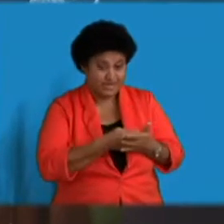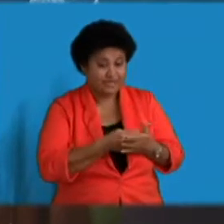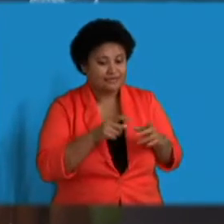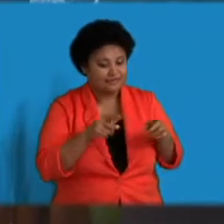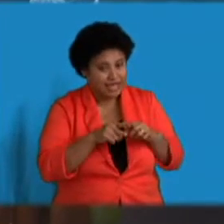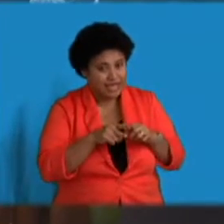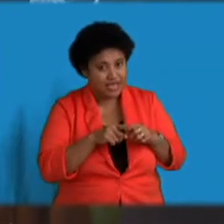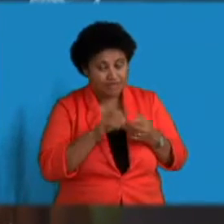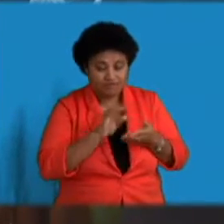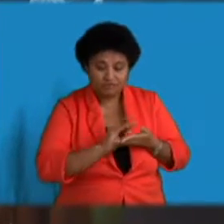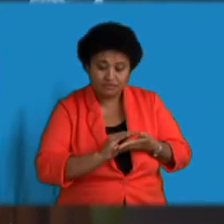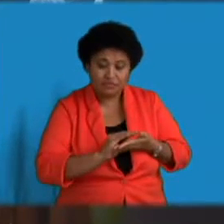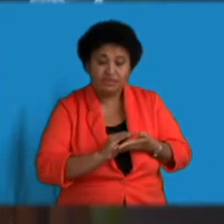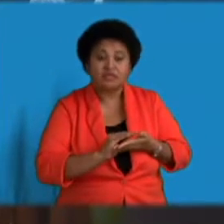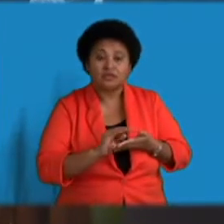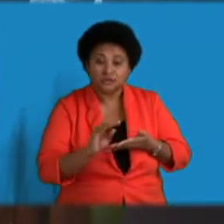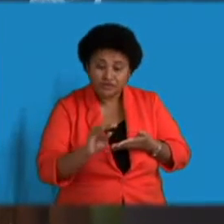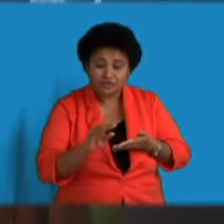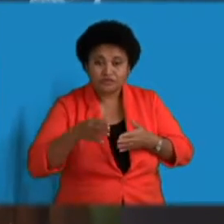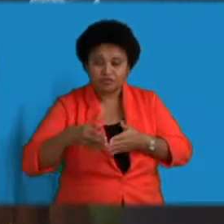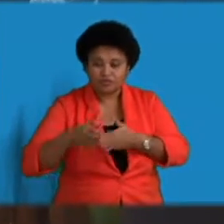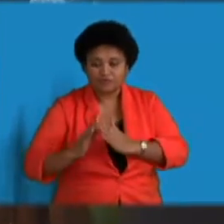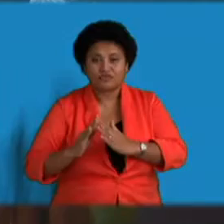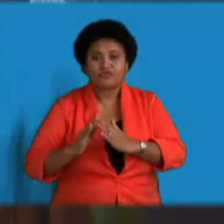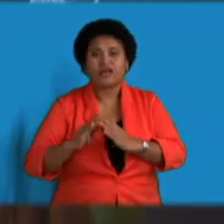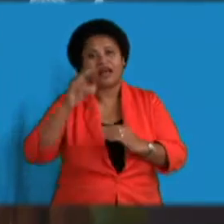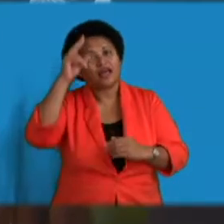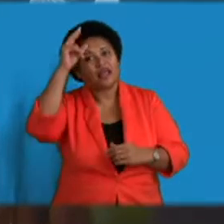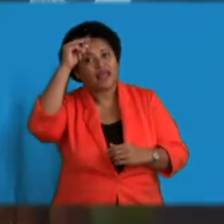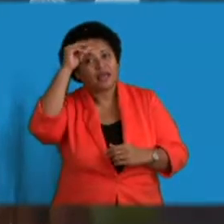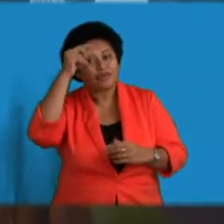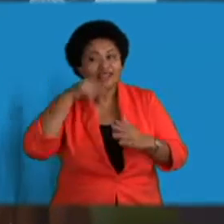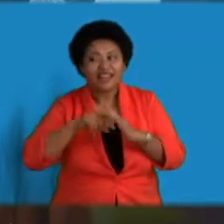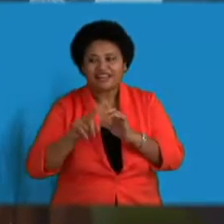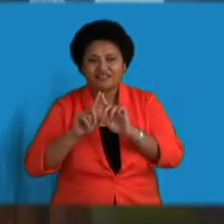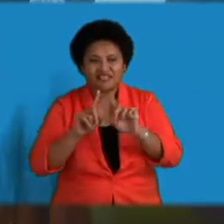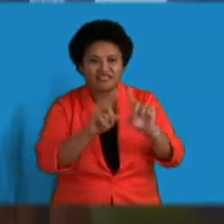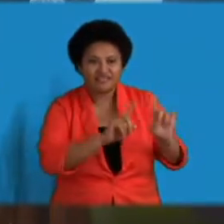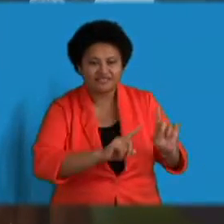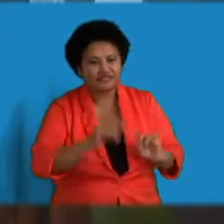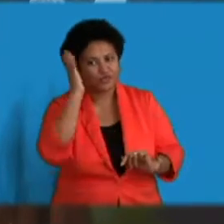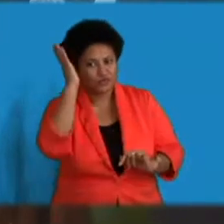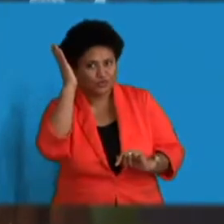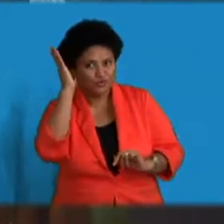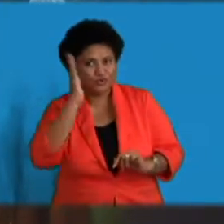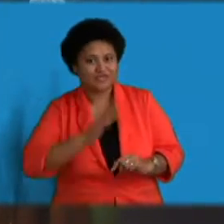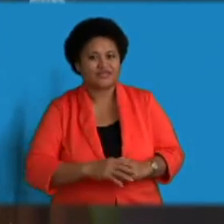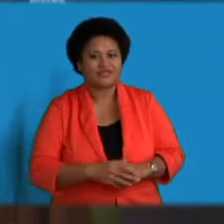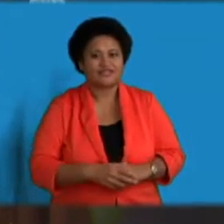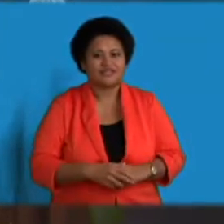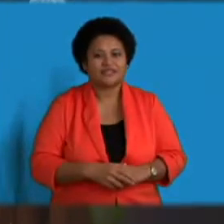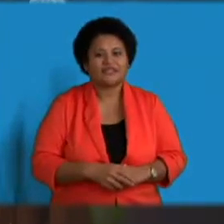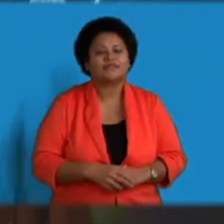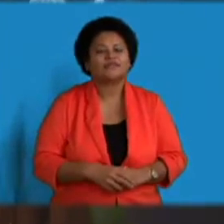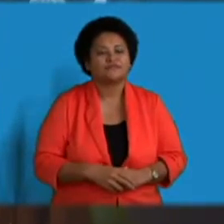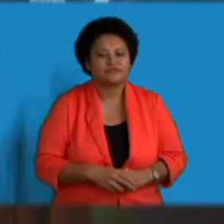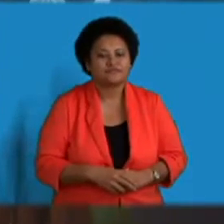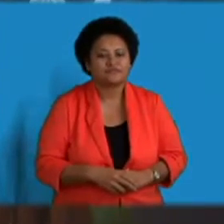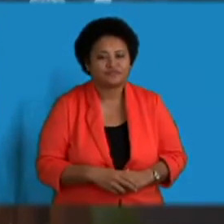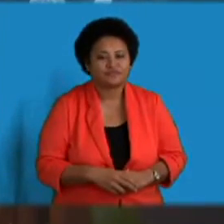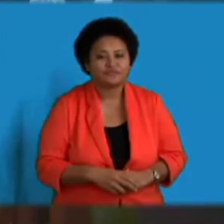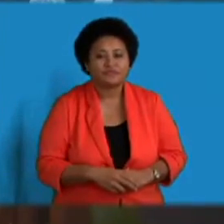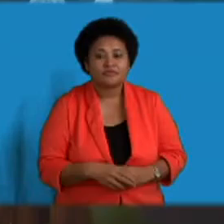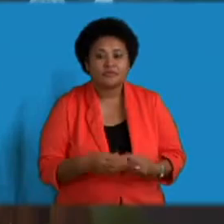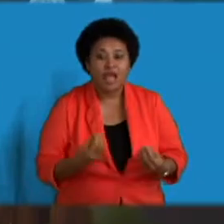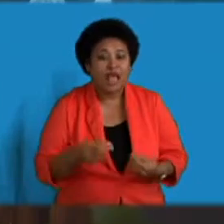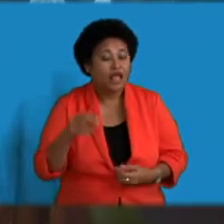towards setup of libraries for, in schools. Madam Speaker, since 2014, the Library